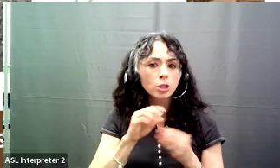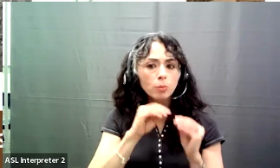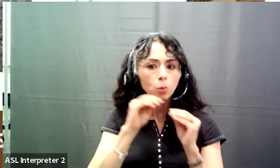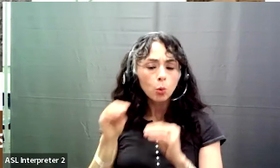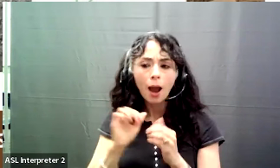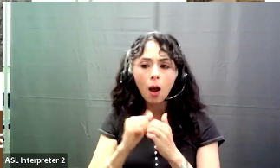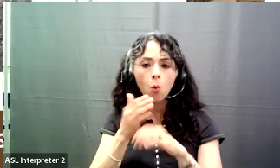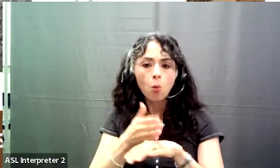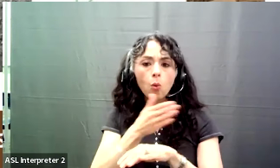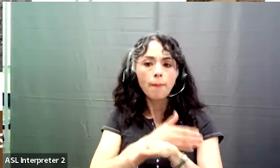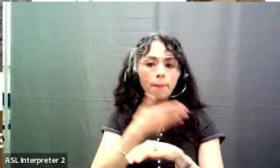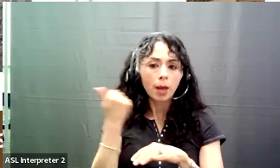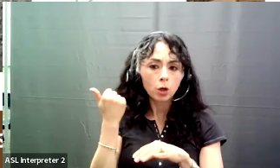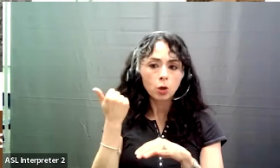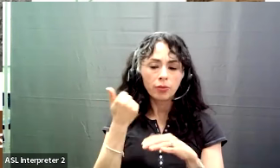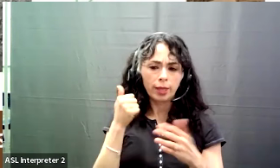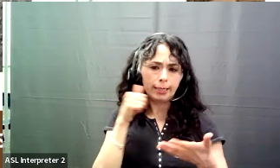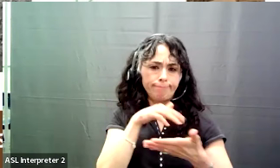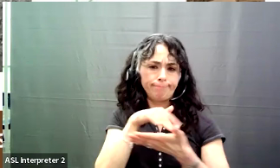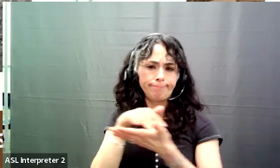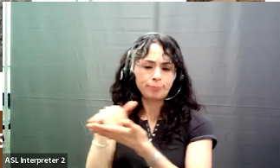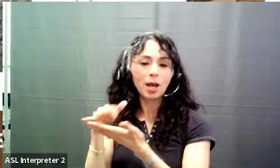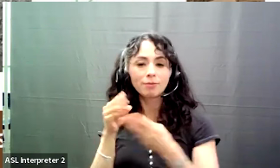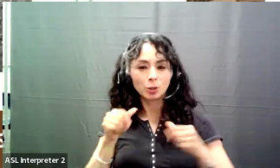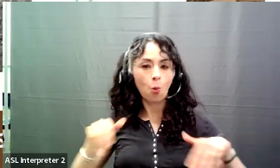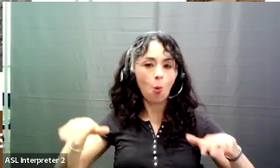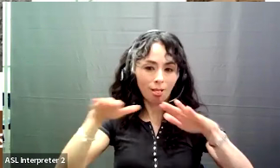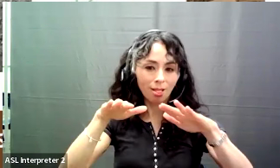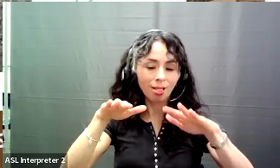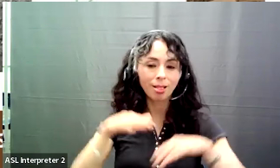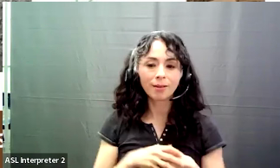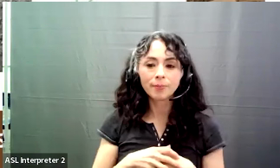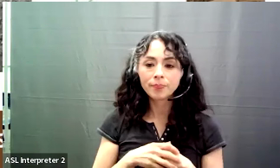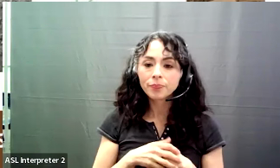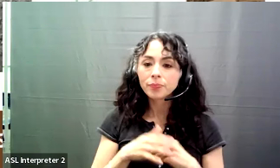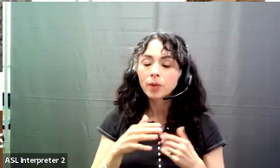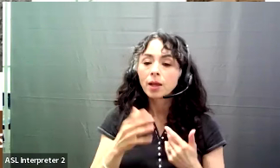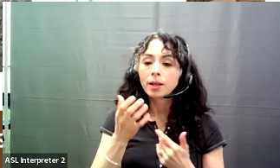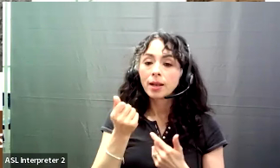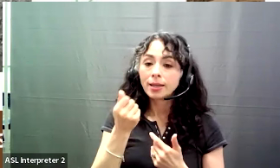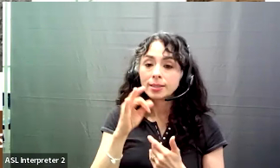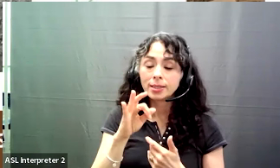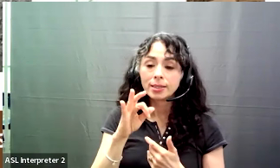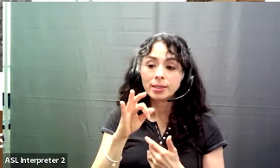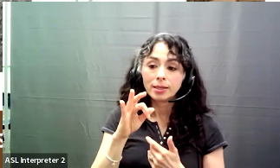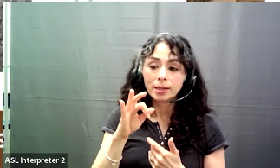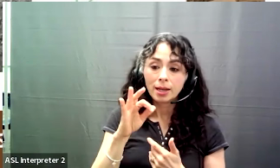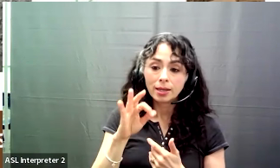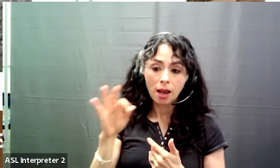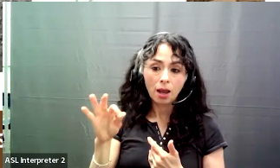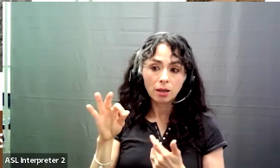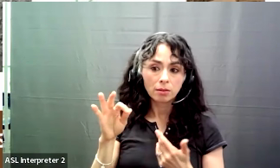suggest where we can move to so that we can improve our soil surveys. And this is happening since